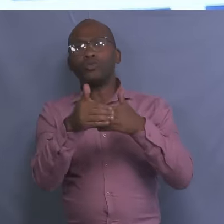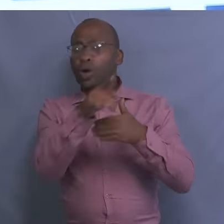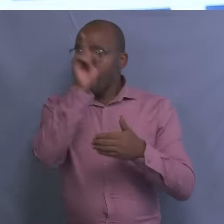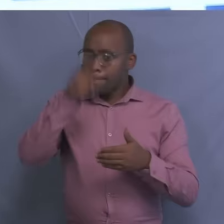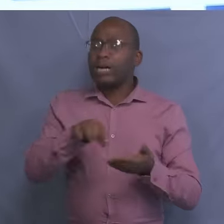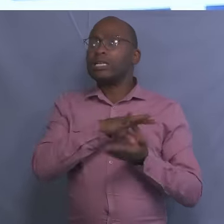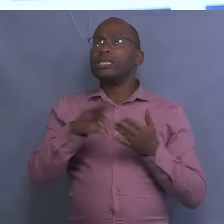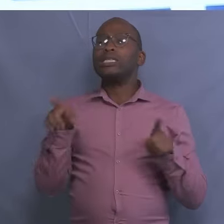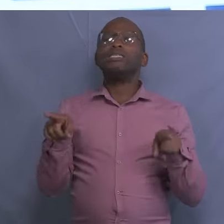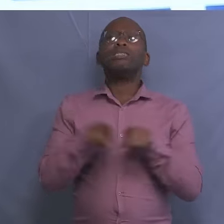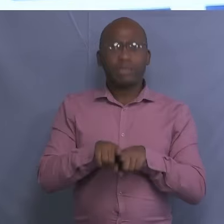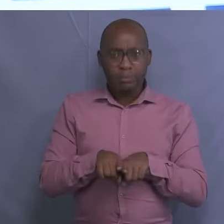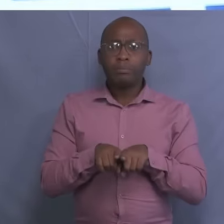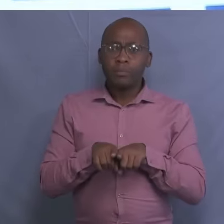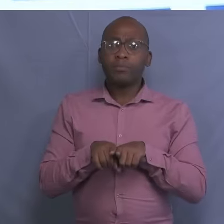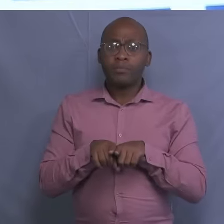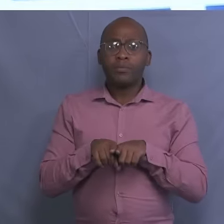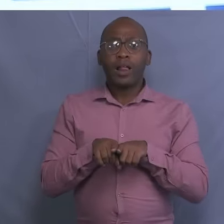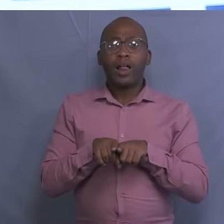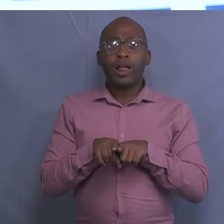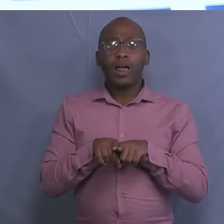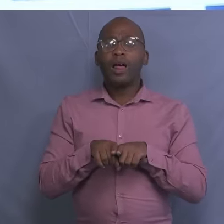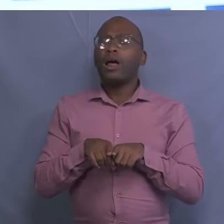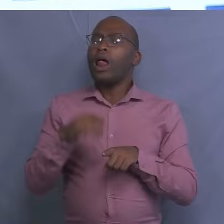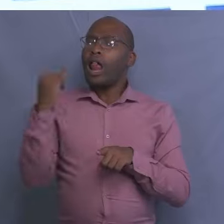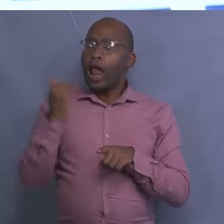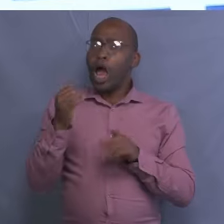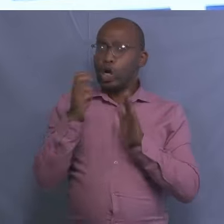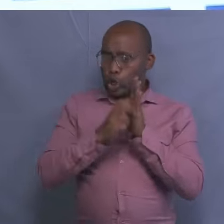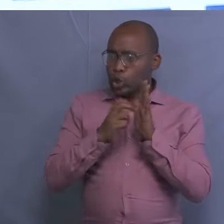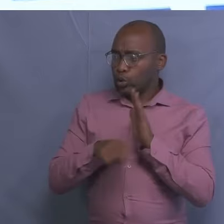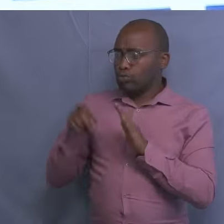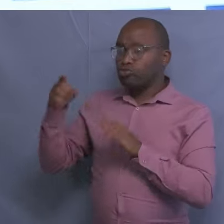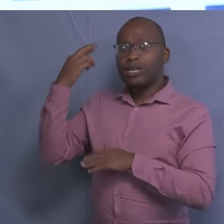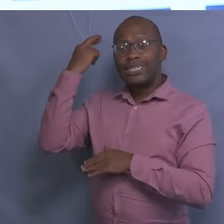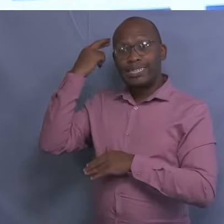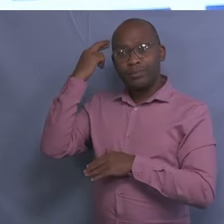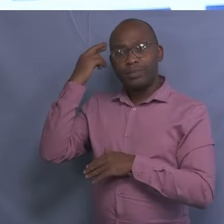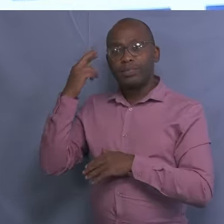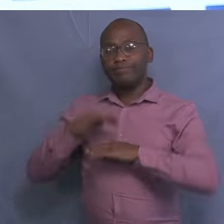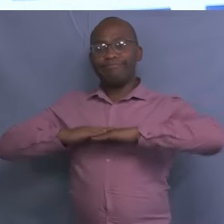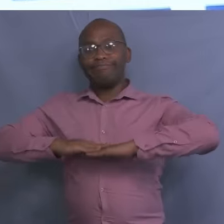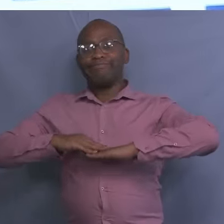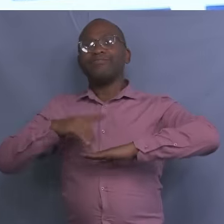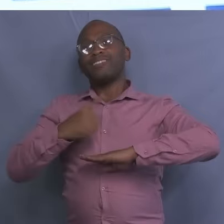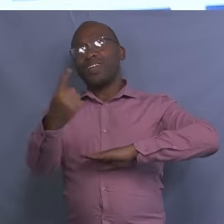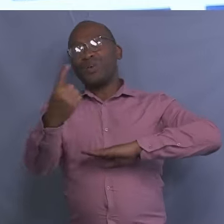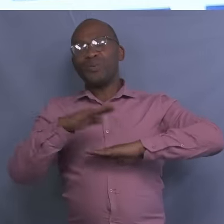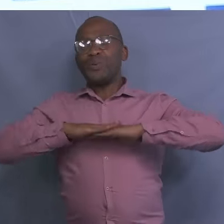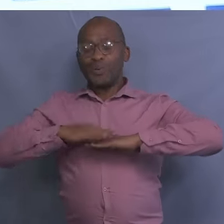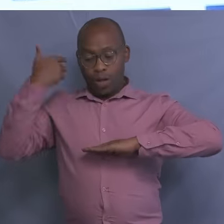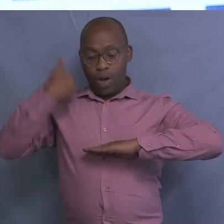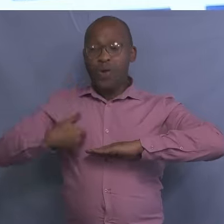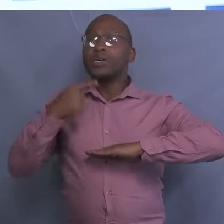to be clean and well groomed, just like you expect the receptionist when you enter to be clean and to